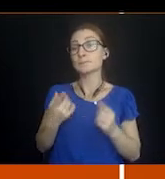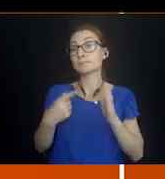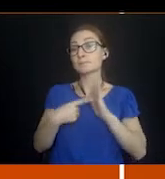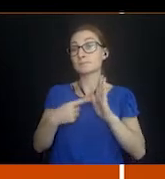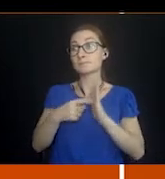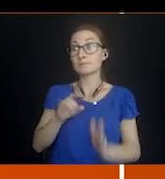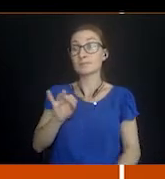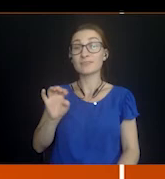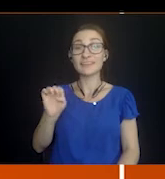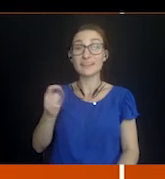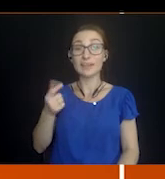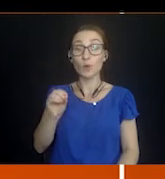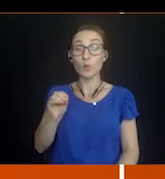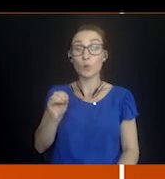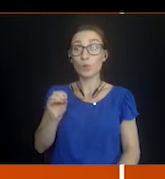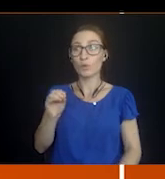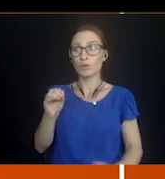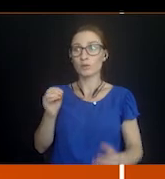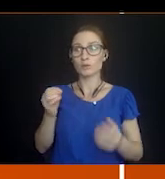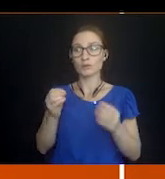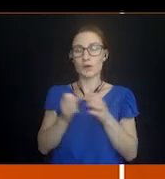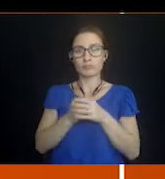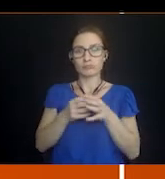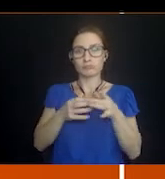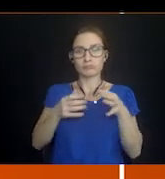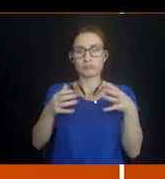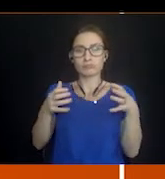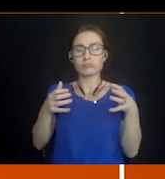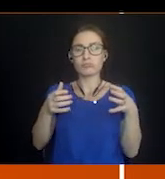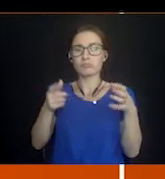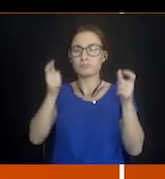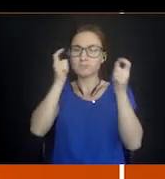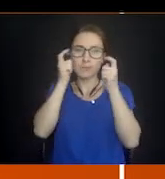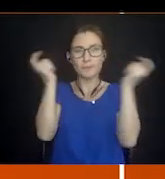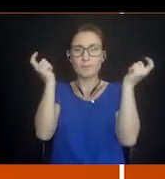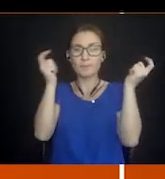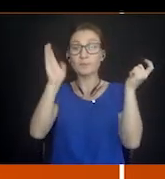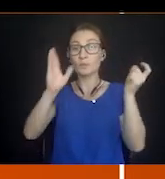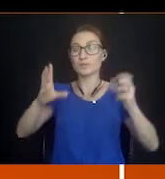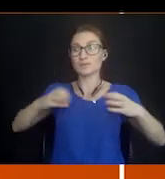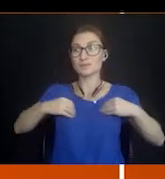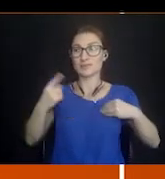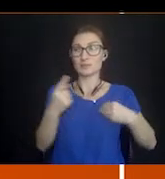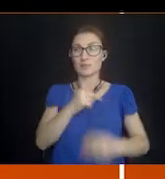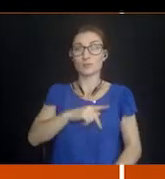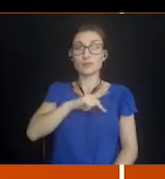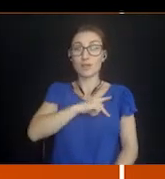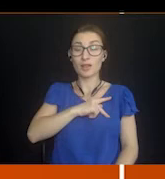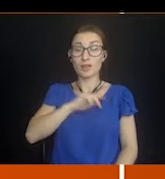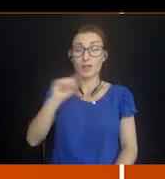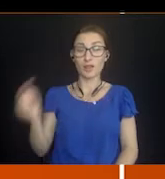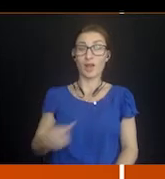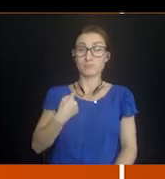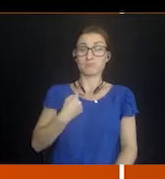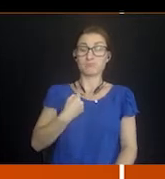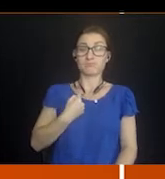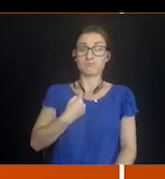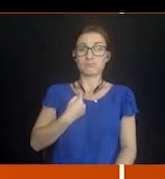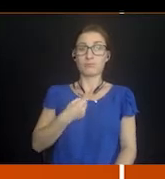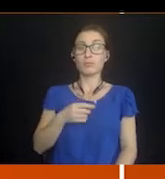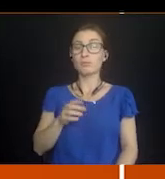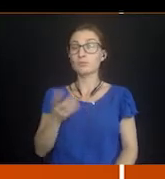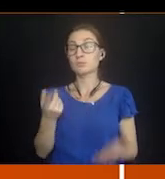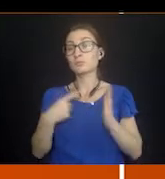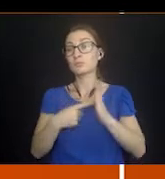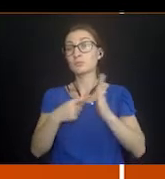For instance, when your ego is heightened, you tend to take things personally that are not necessarily personal. Like if you